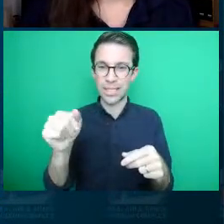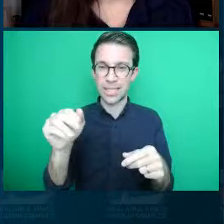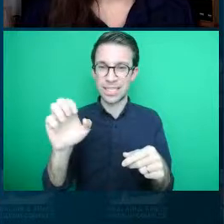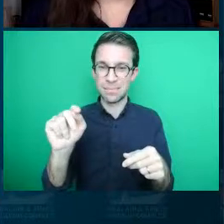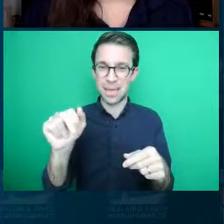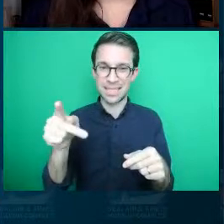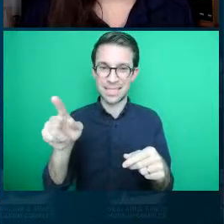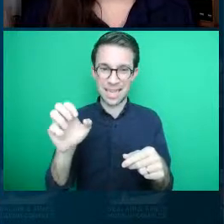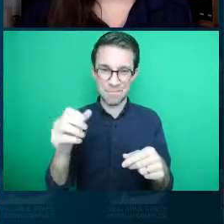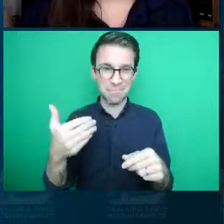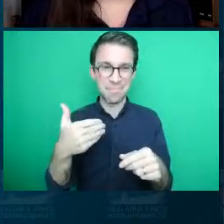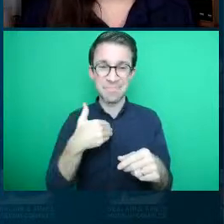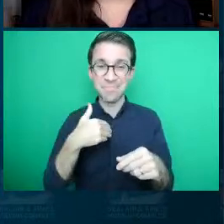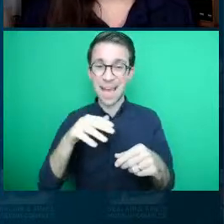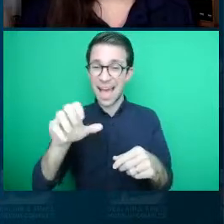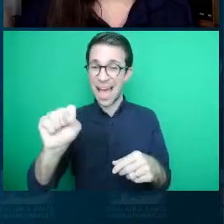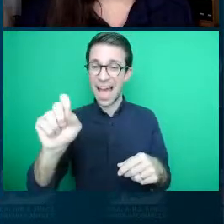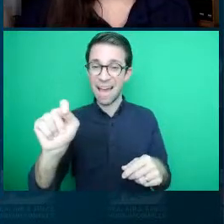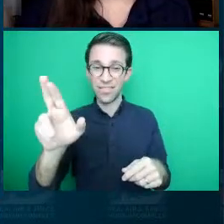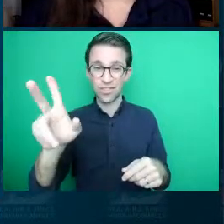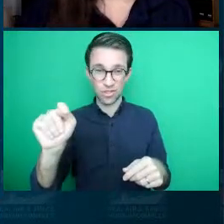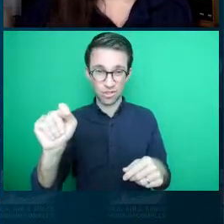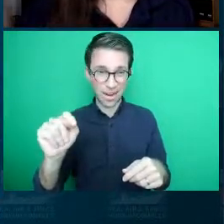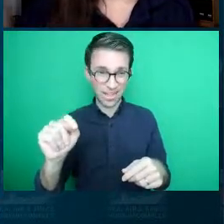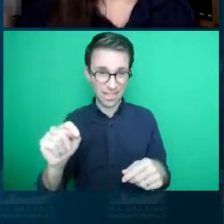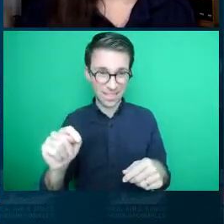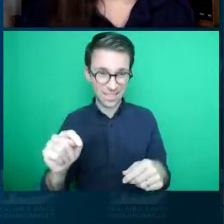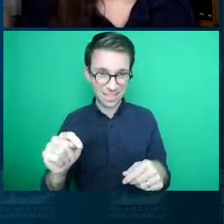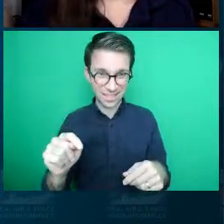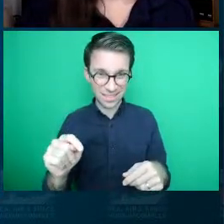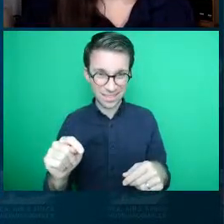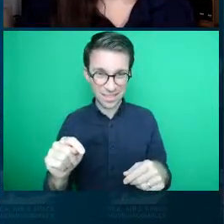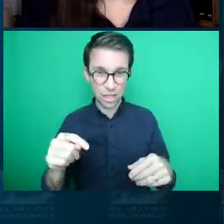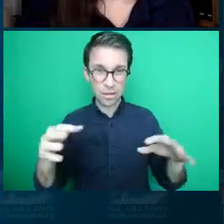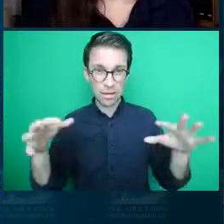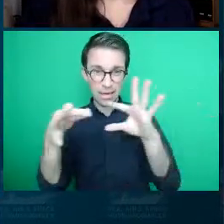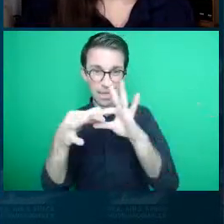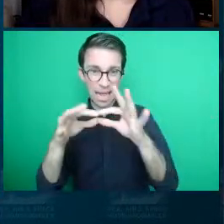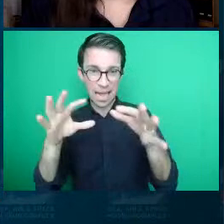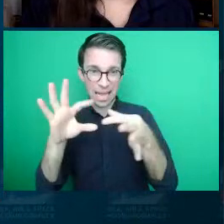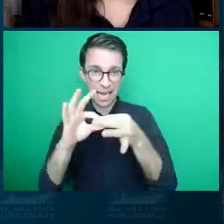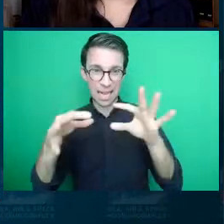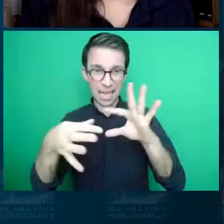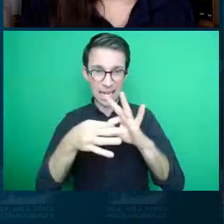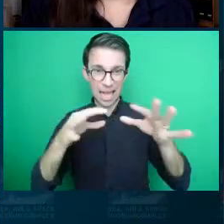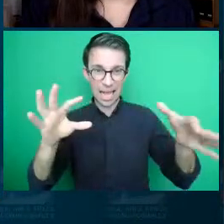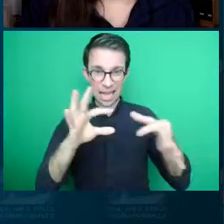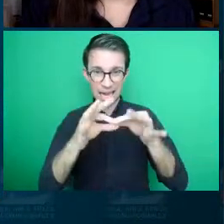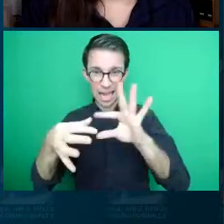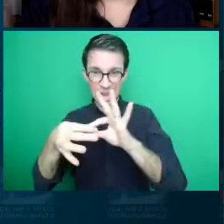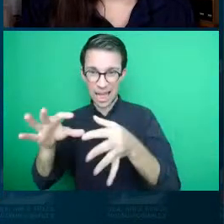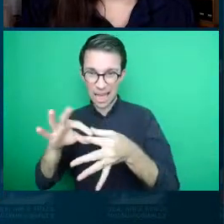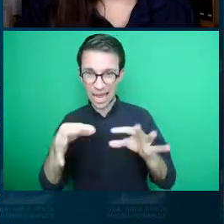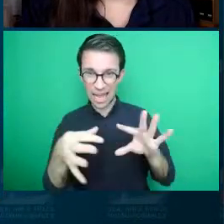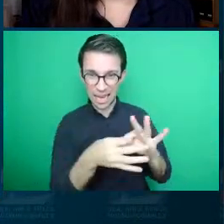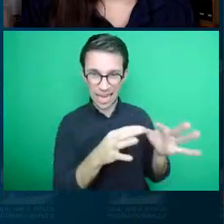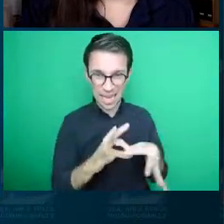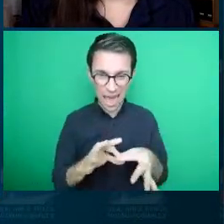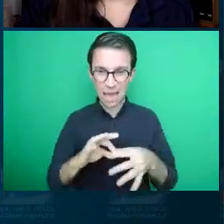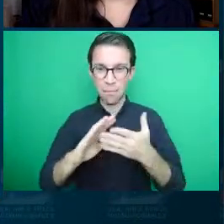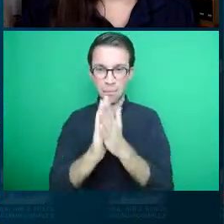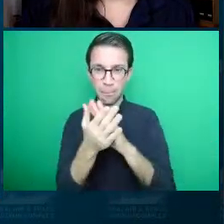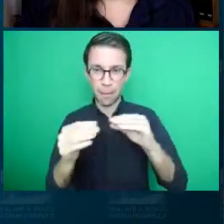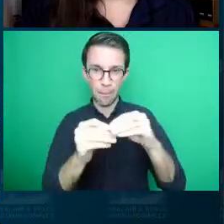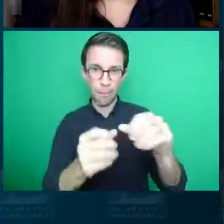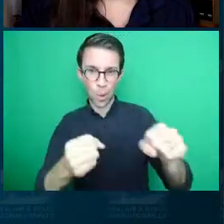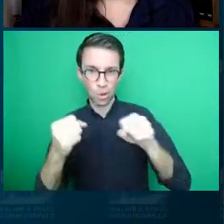struts, and you can actually come over here and you can strut parts of the rocket together different ways, and you can increase the structural stability. And